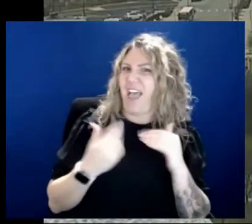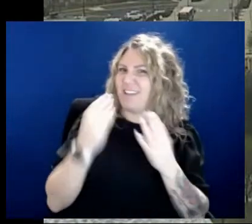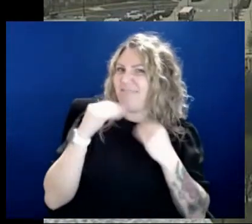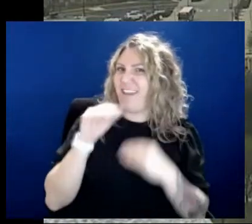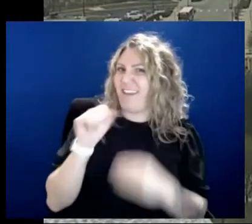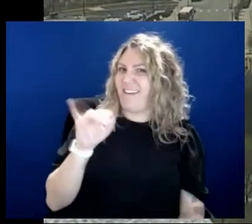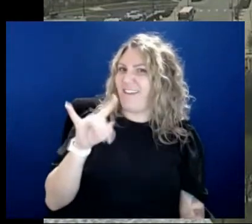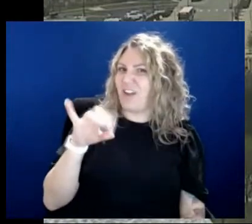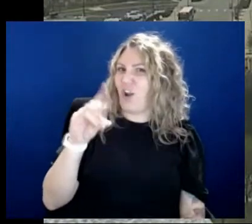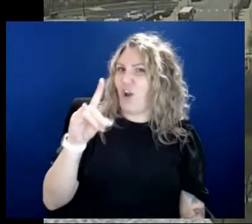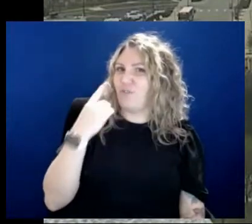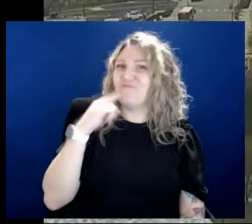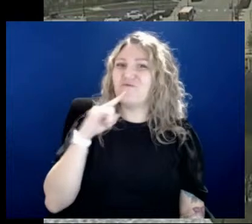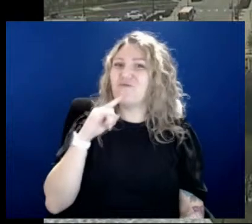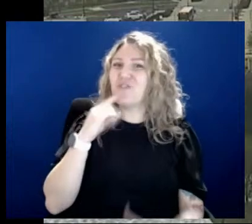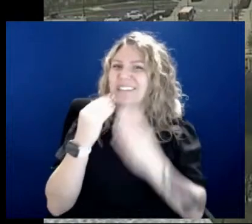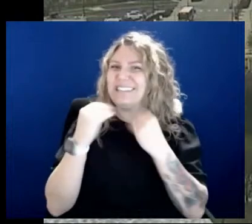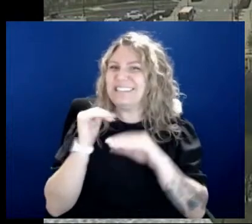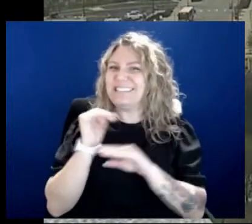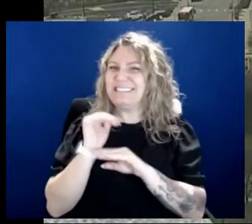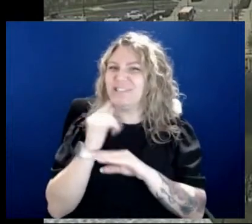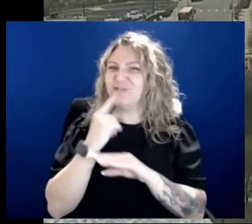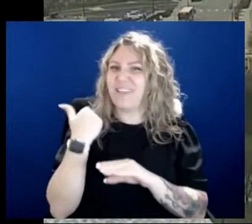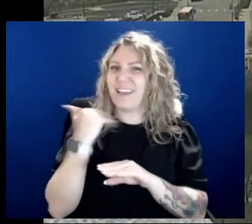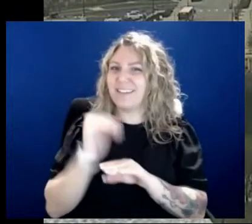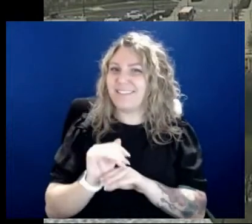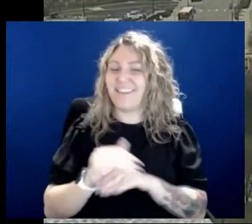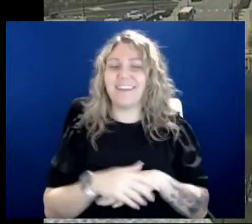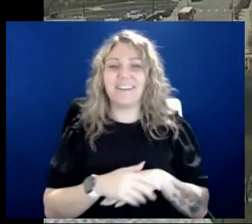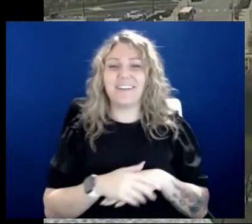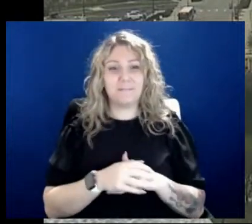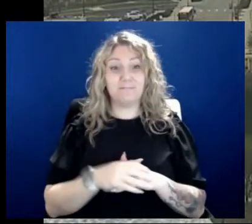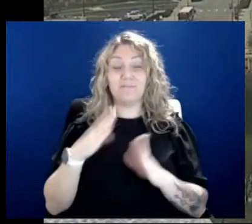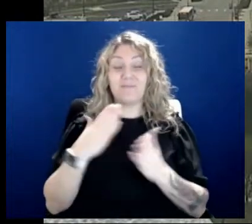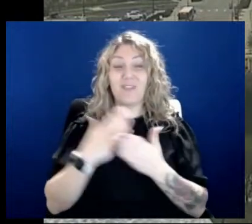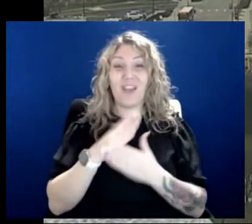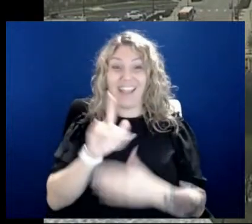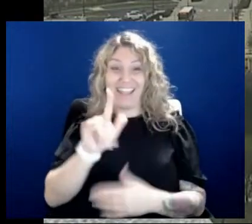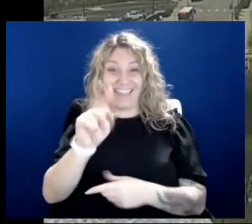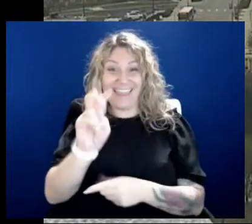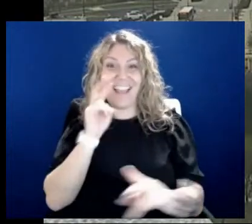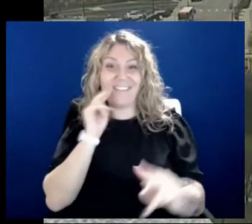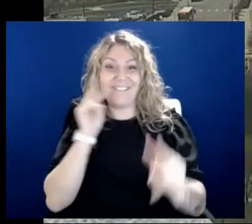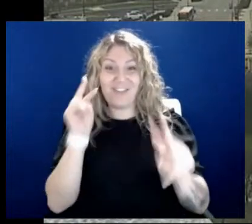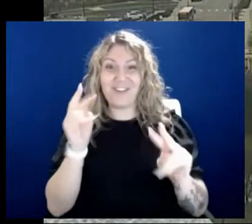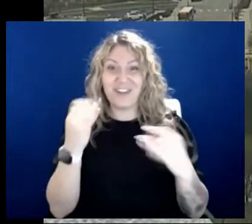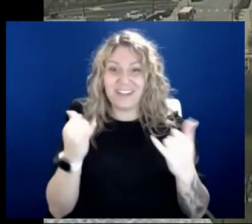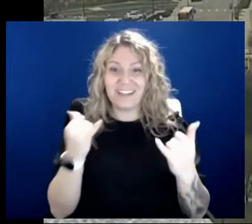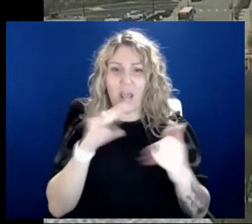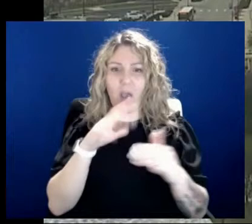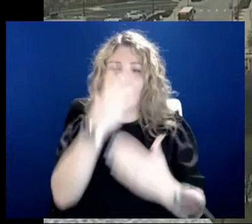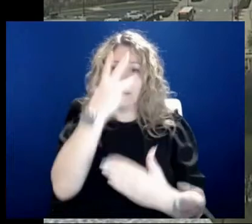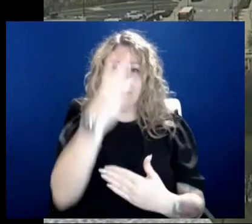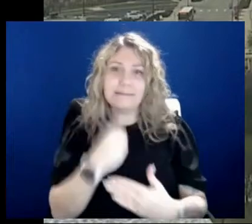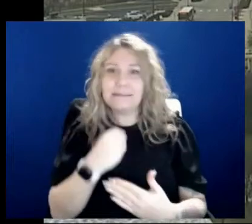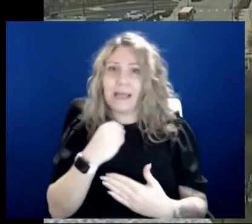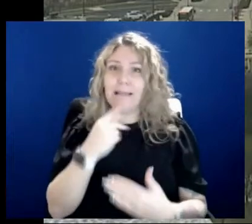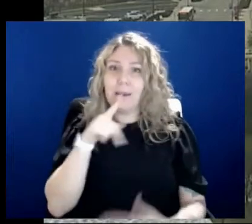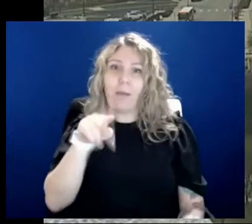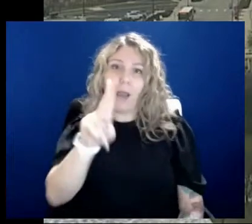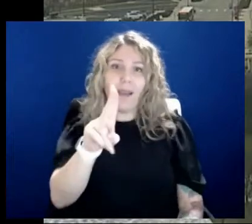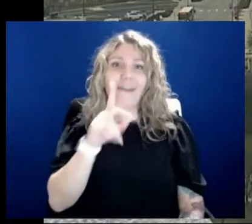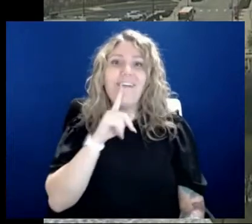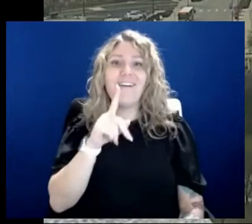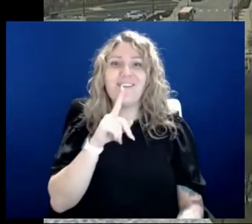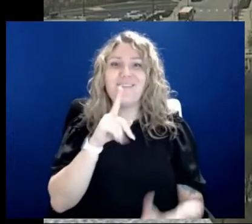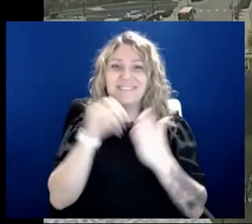good to know. Good to know. Good information. All right, a live look right now. All those sleeping Jayhawks there at the KU campus in Lawrence right now.